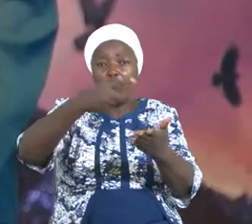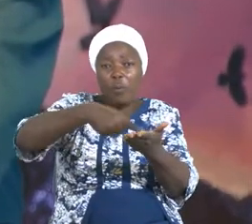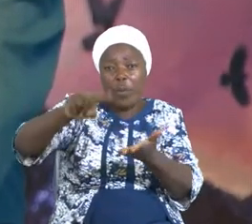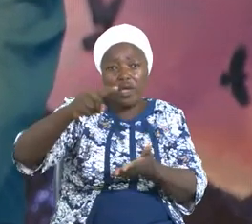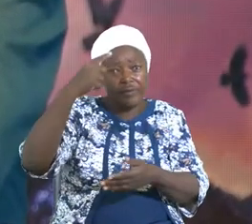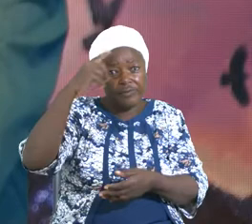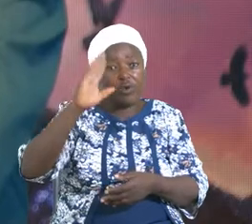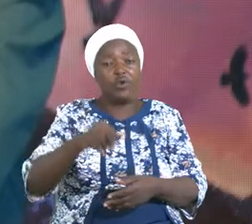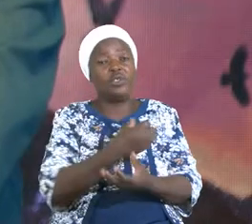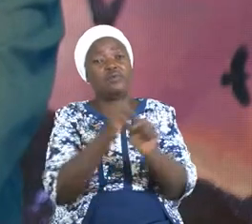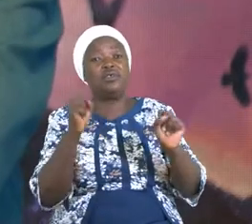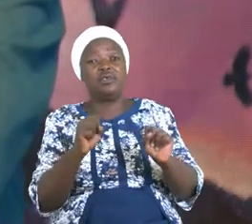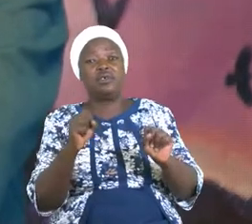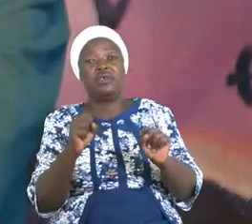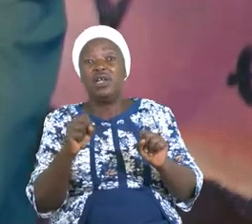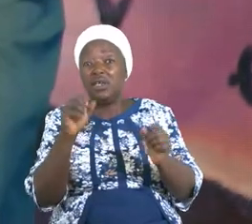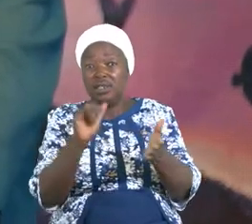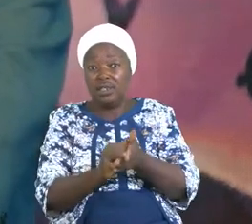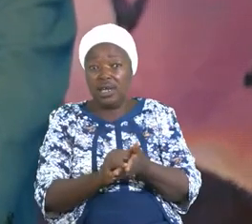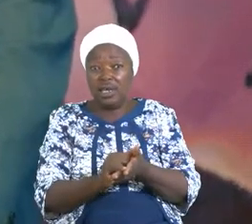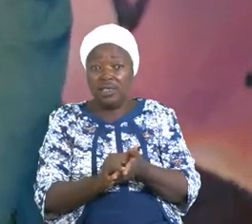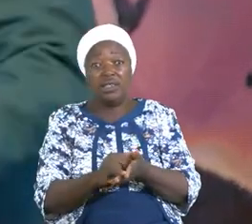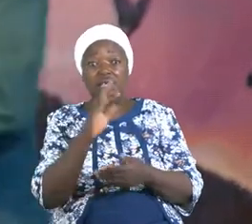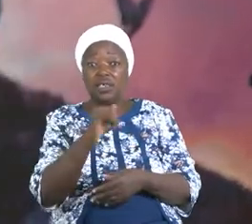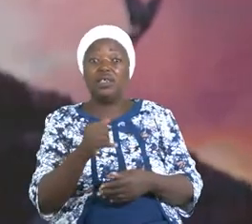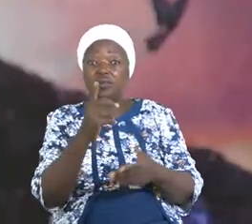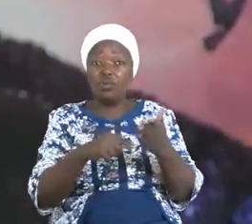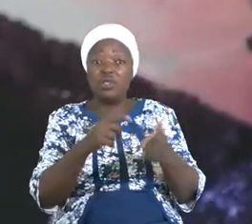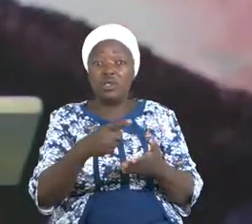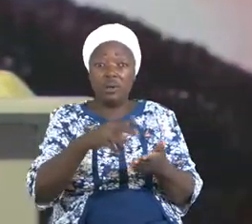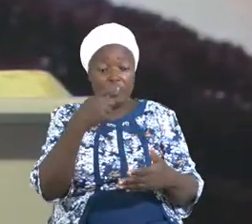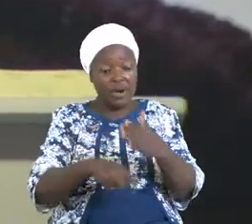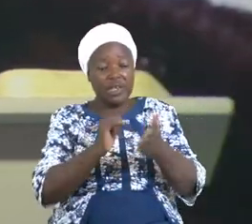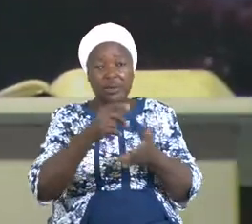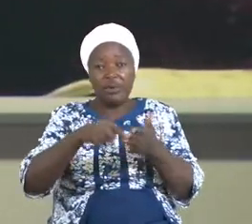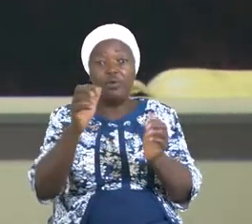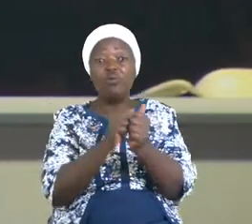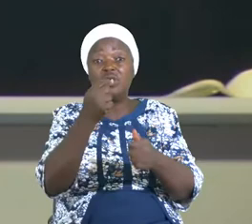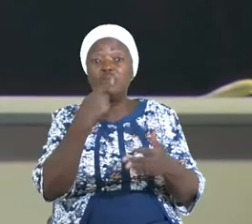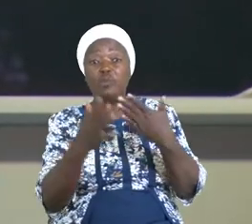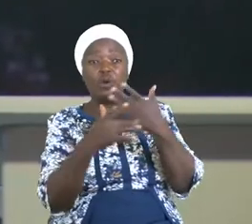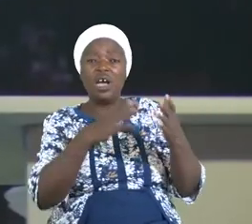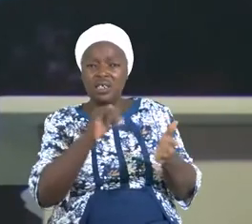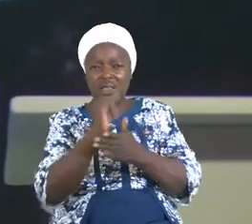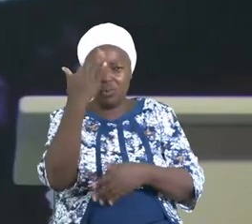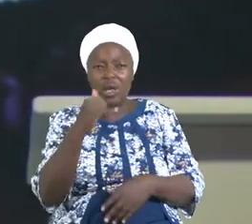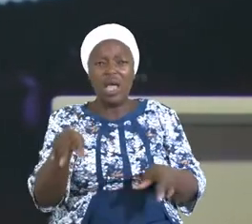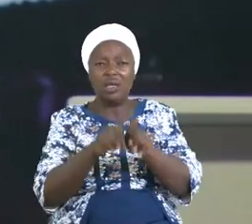redemption. That's the price he paid, his blood. That's why as you come and you